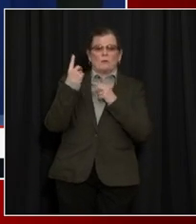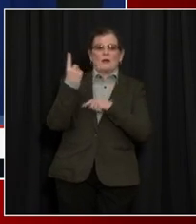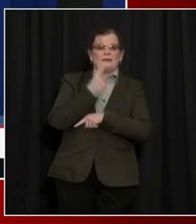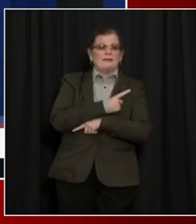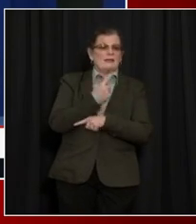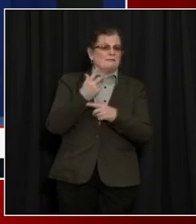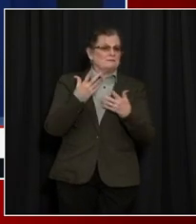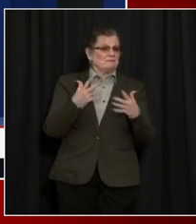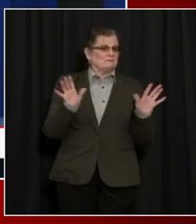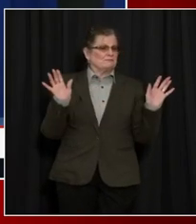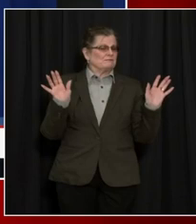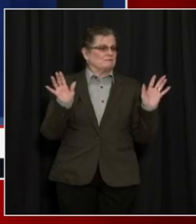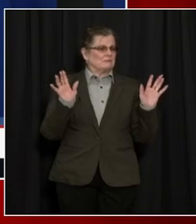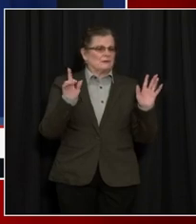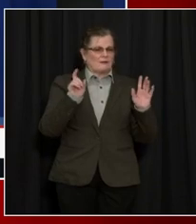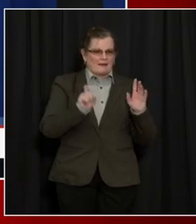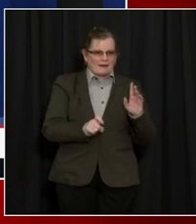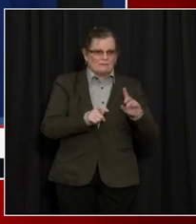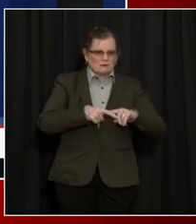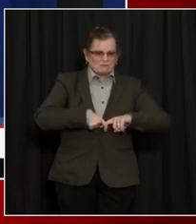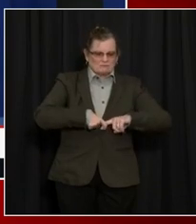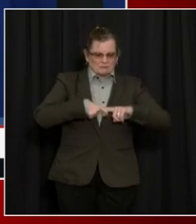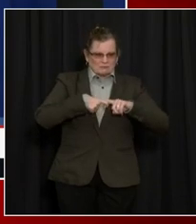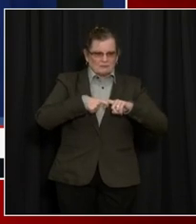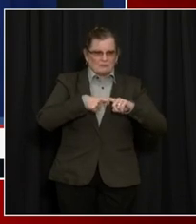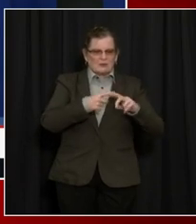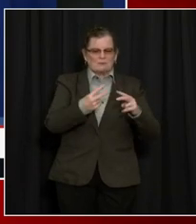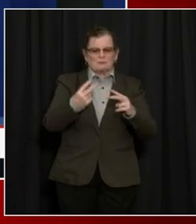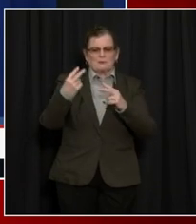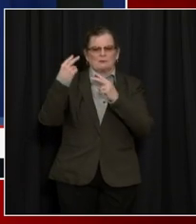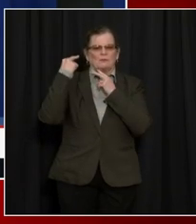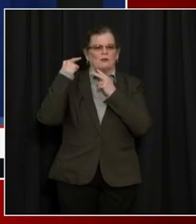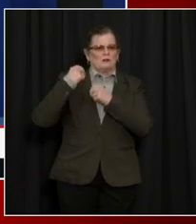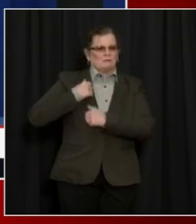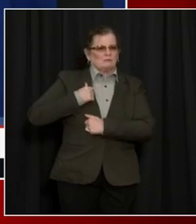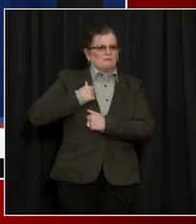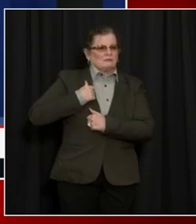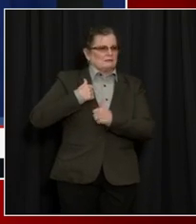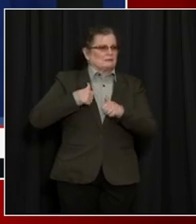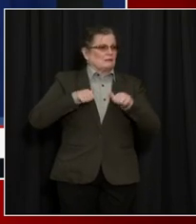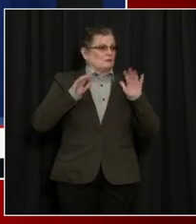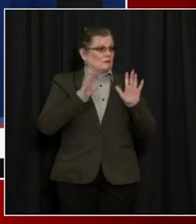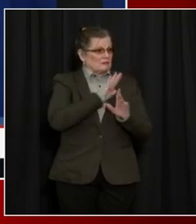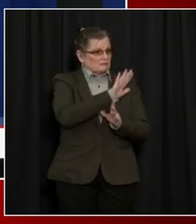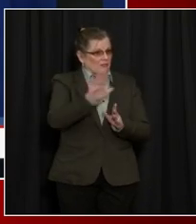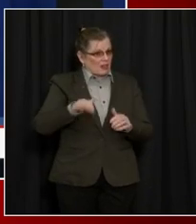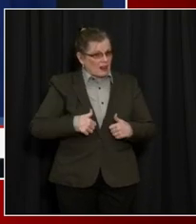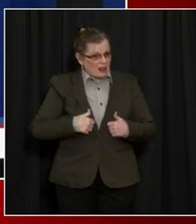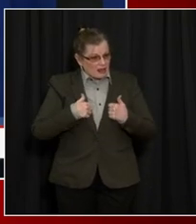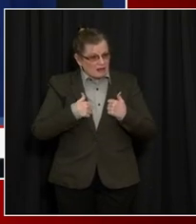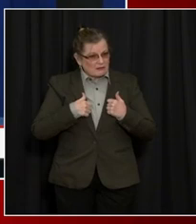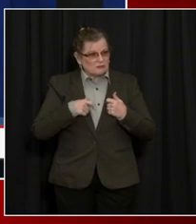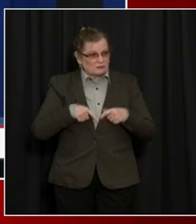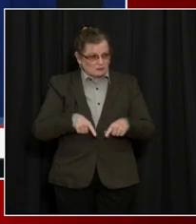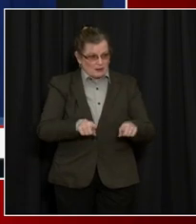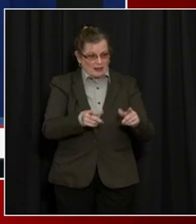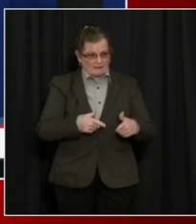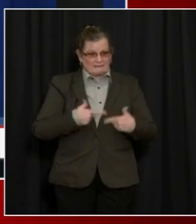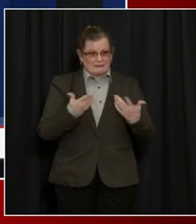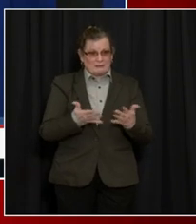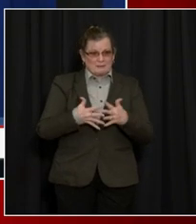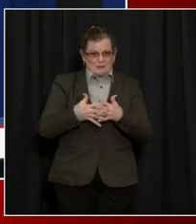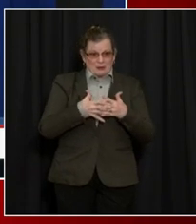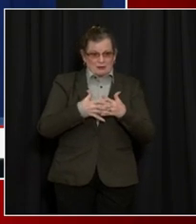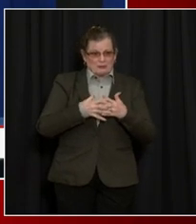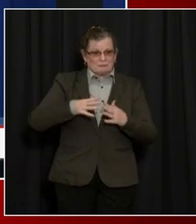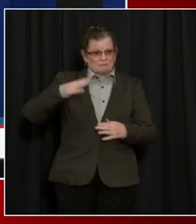we can honor and remember those service members who courageously gave their lives for our country. Today, we salute our fallen military